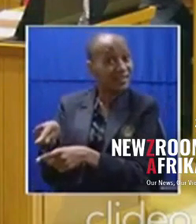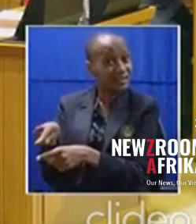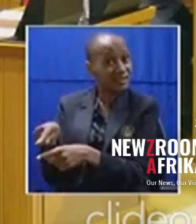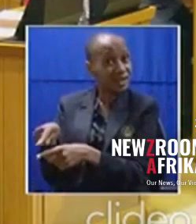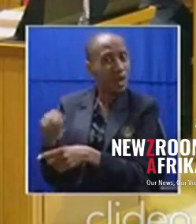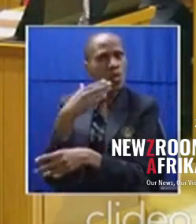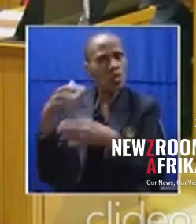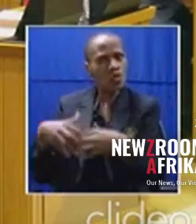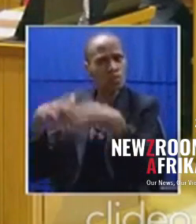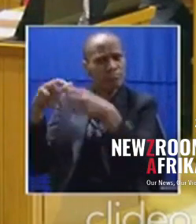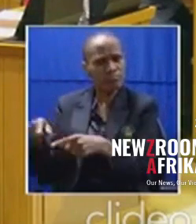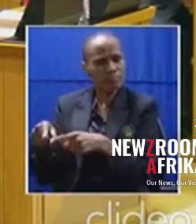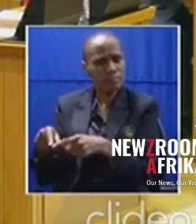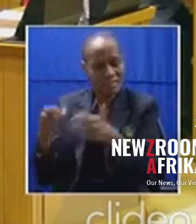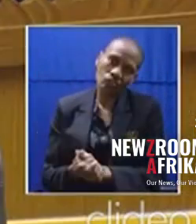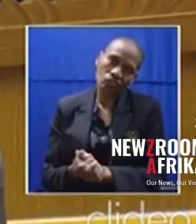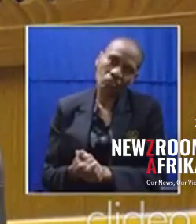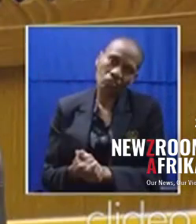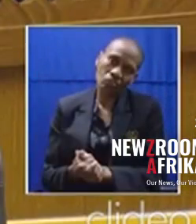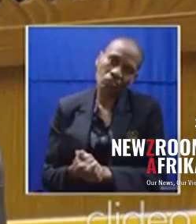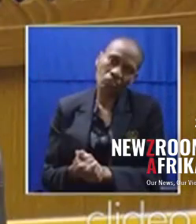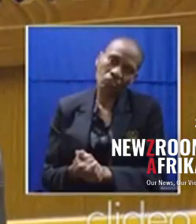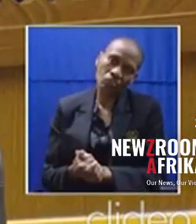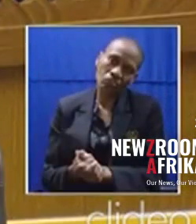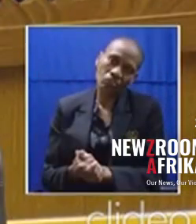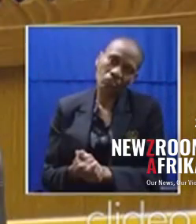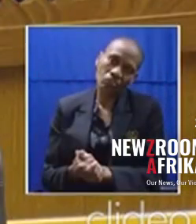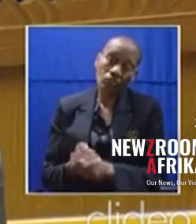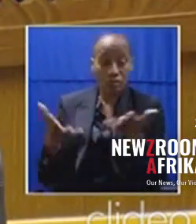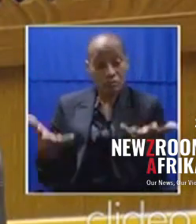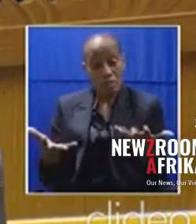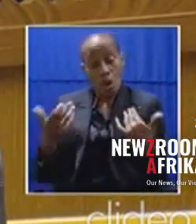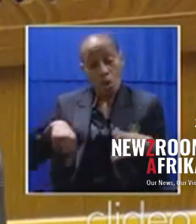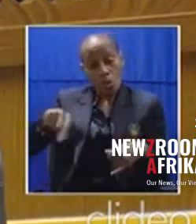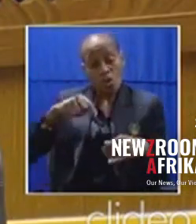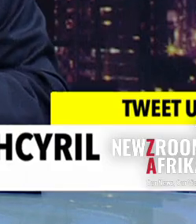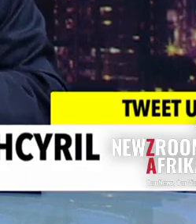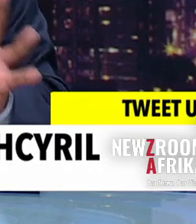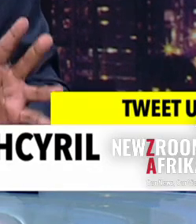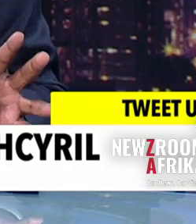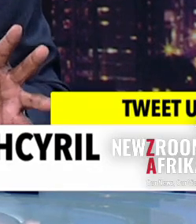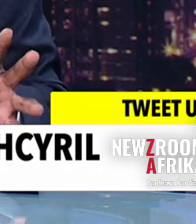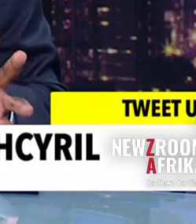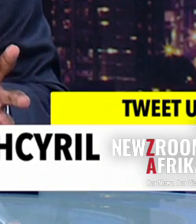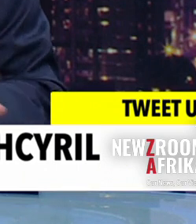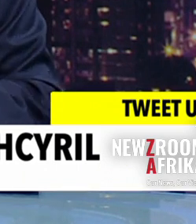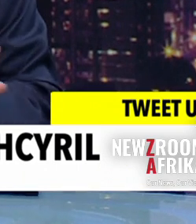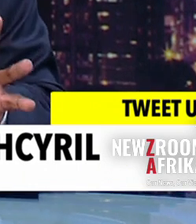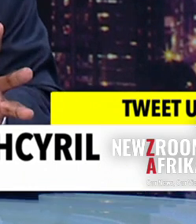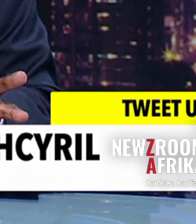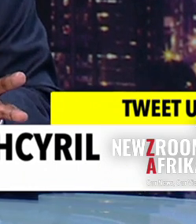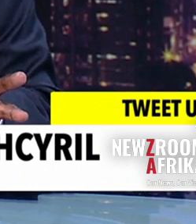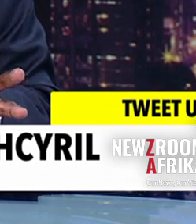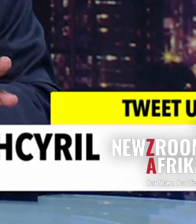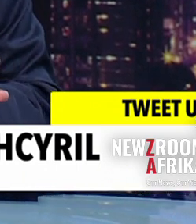then came the U-turn, which many believe cost Ramaphosa his credibility. Did not get involved in the